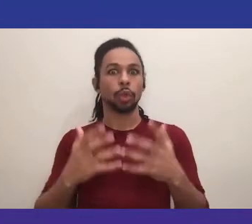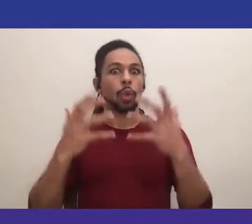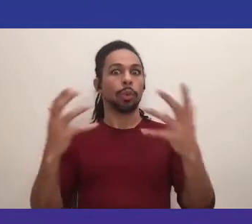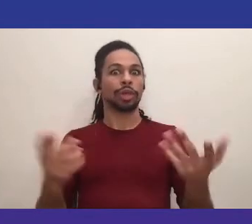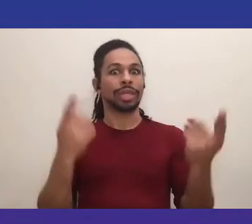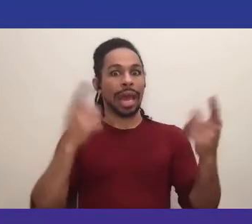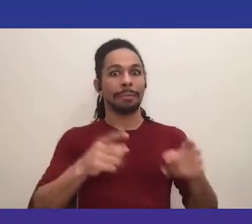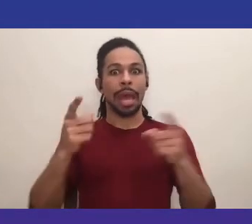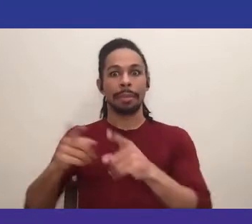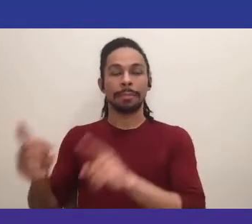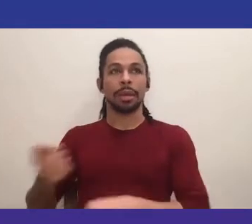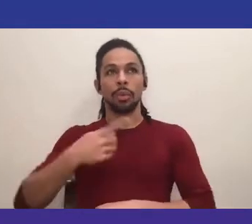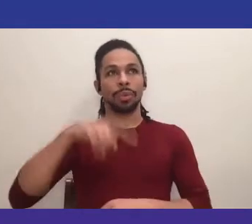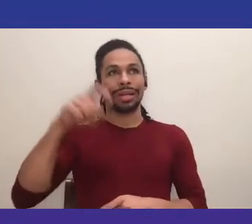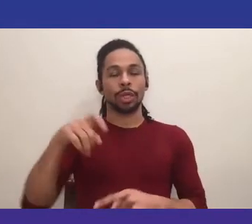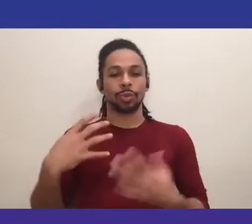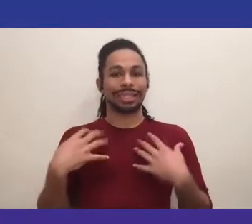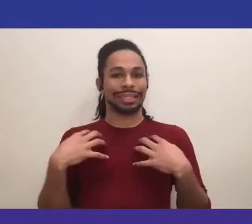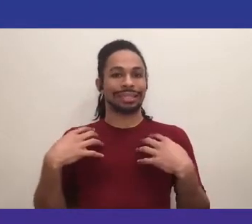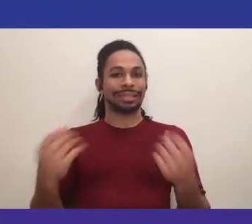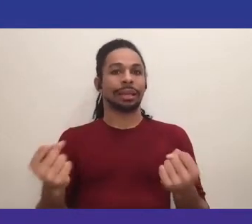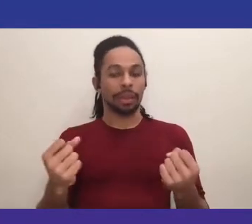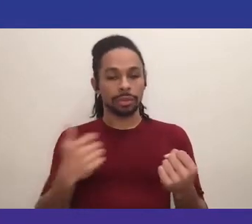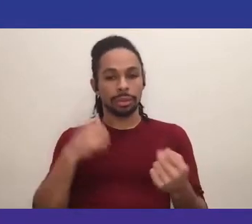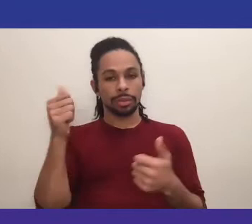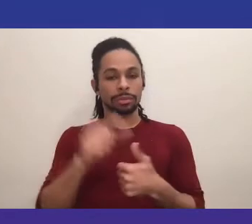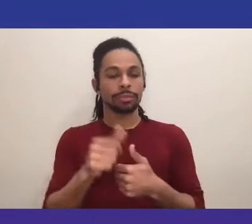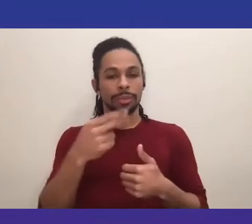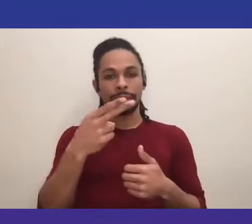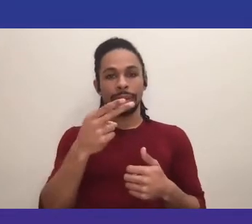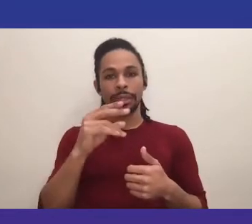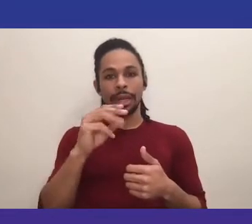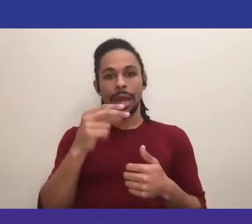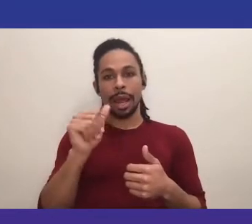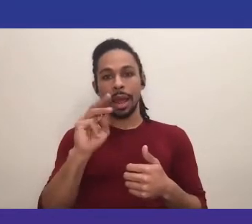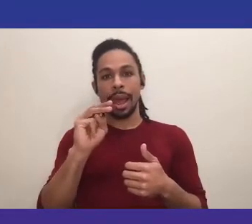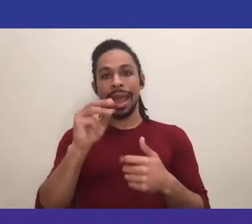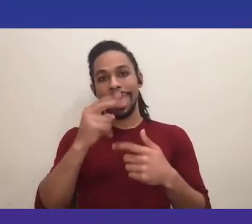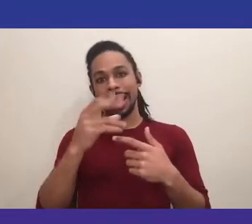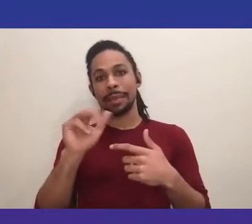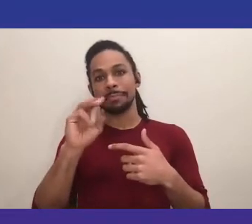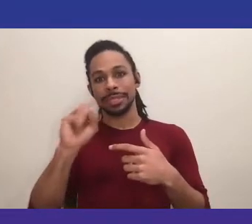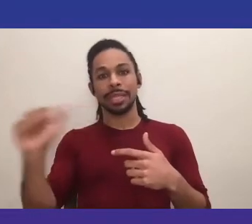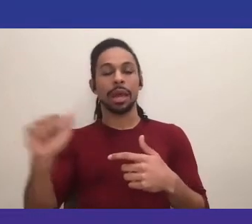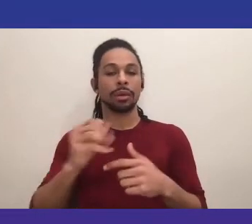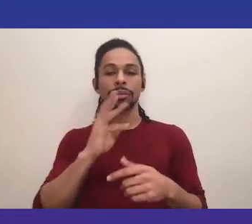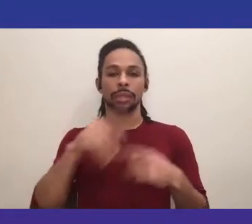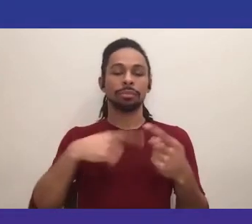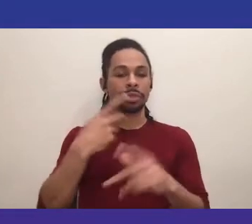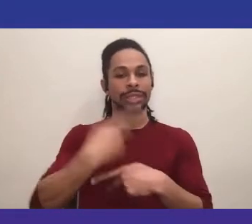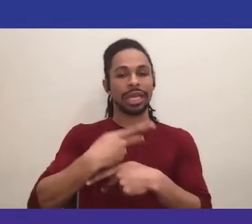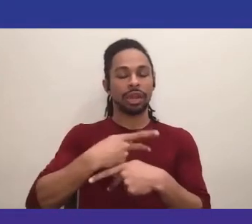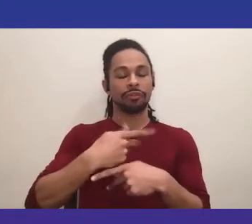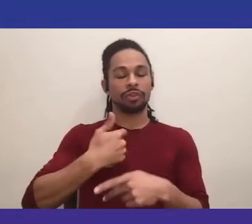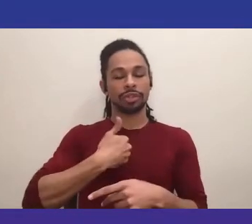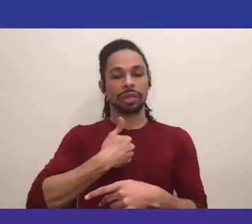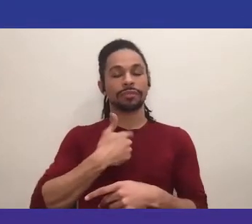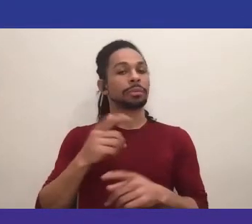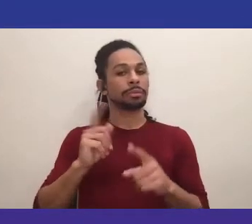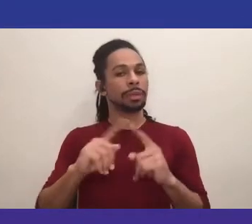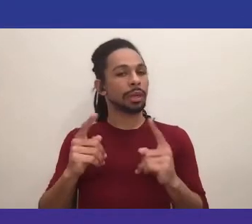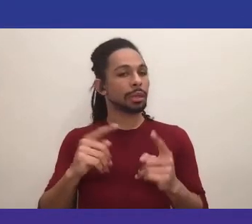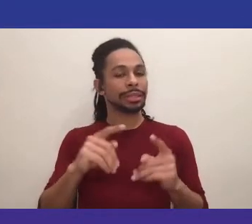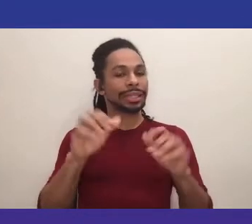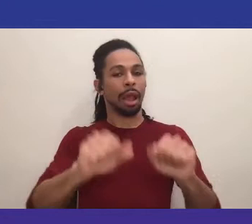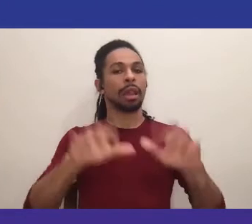heal. So I remember Ahimsa, earlier we were talking about taking care of ourselves. So what does decolonizing healing look like? What